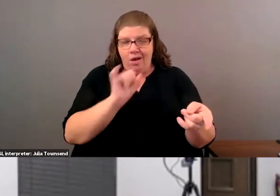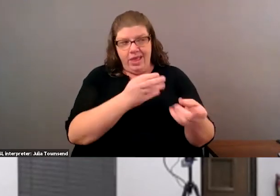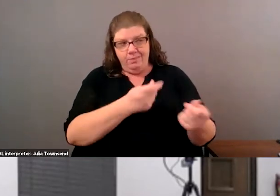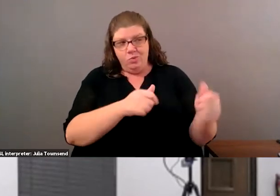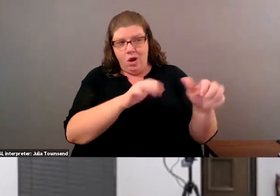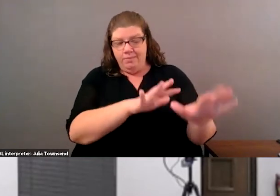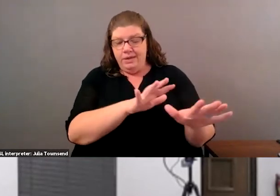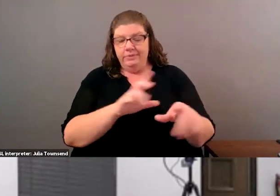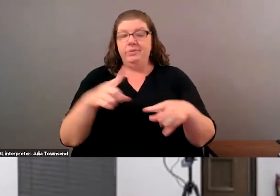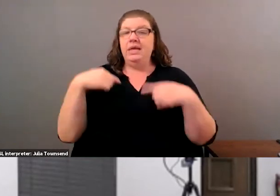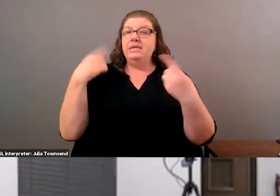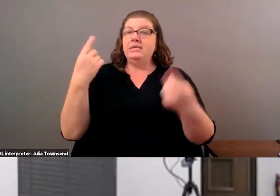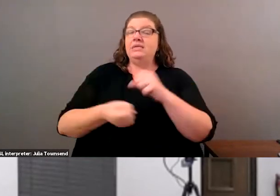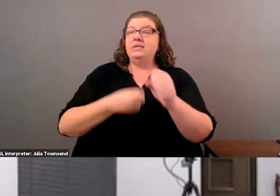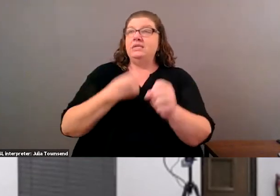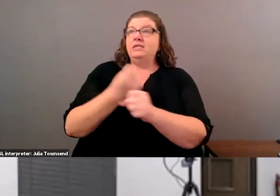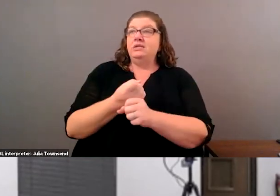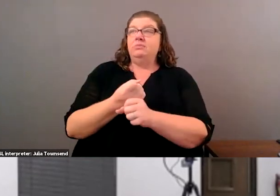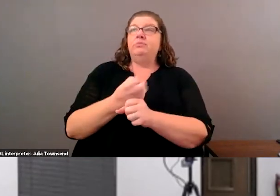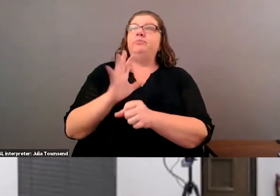Since